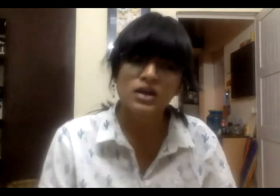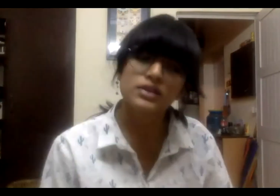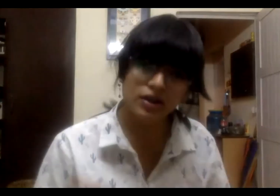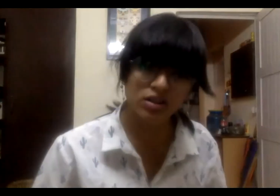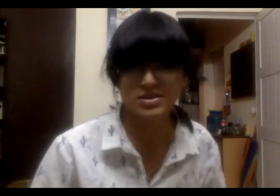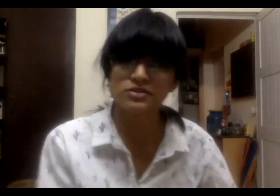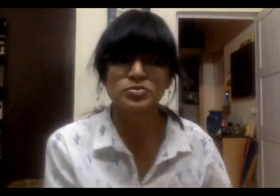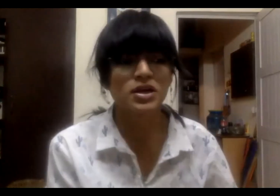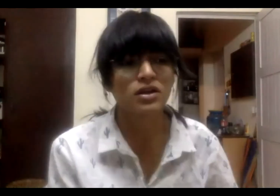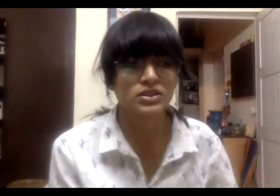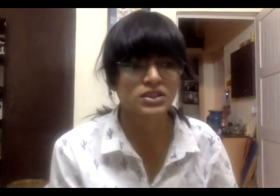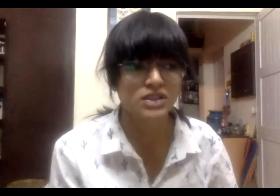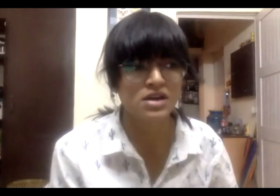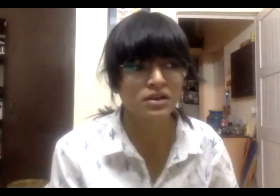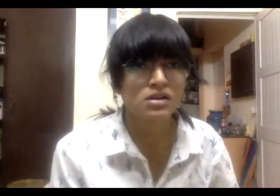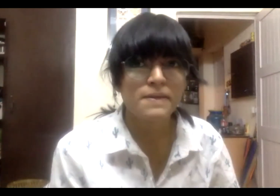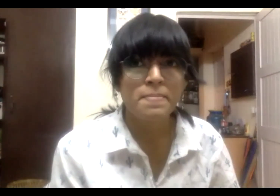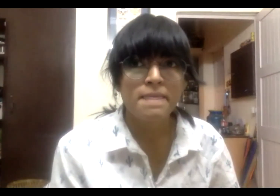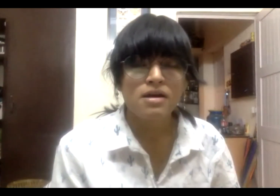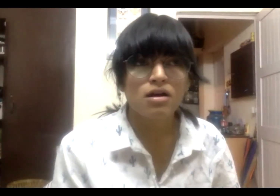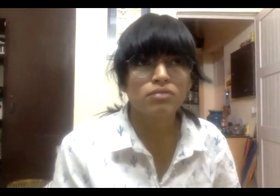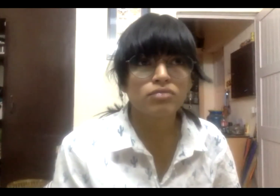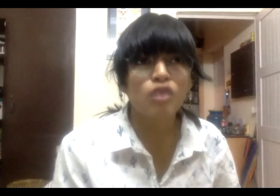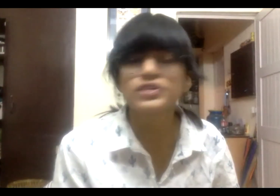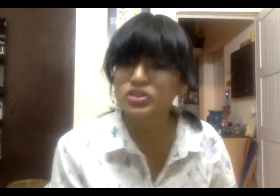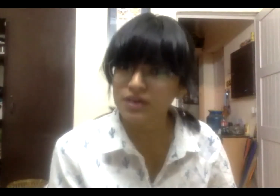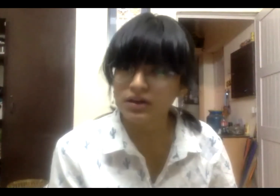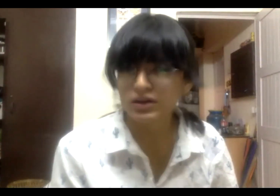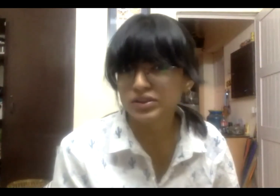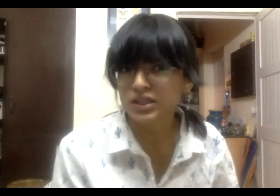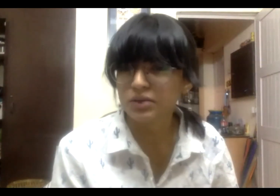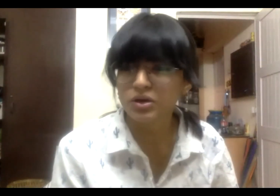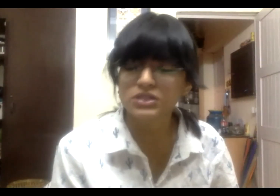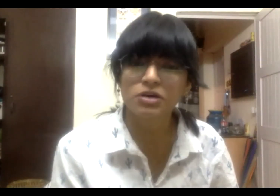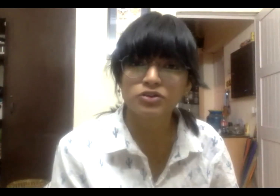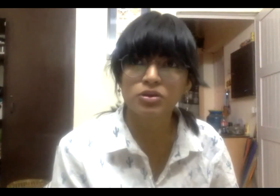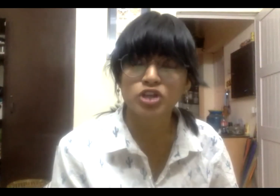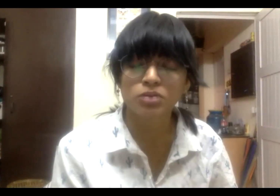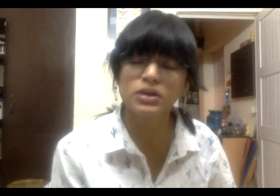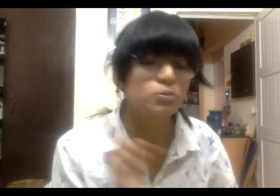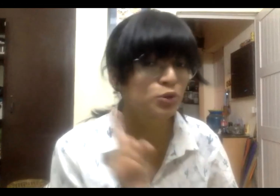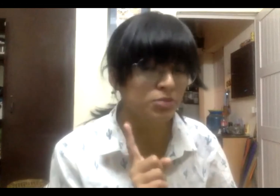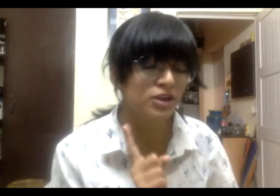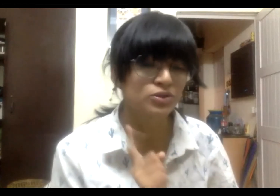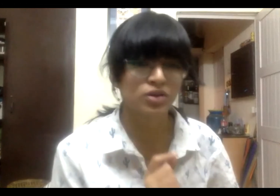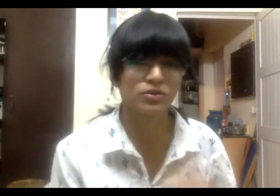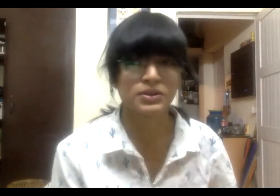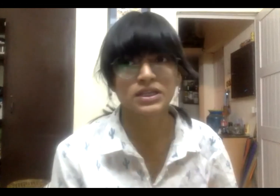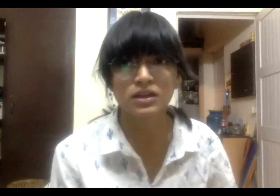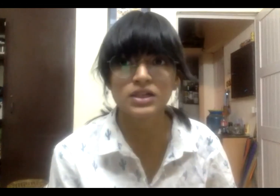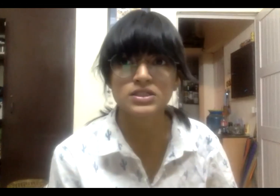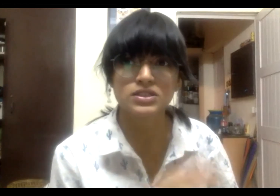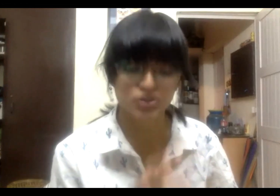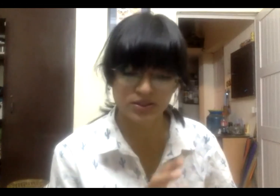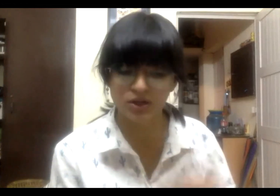artists. They call themselves Peel artists, and often it's very hard to tell their works apart from each other. But Bhuriba, as you can always